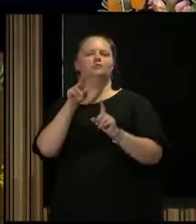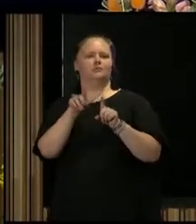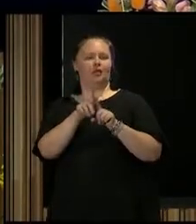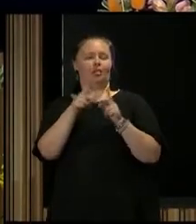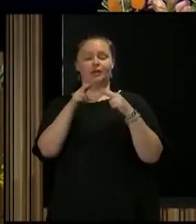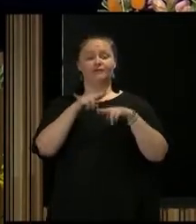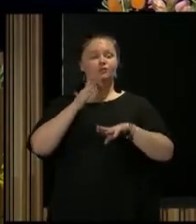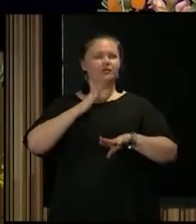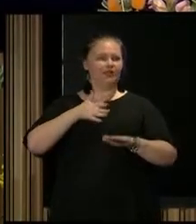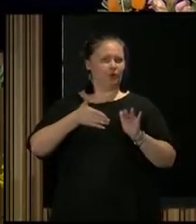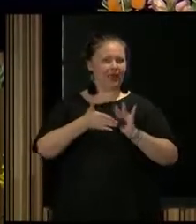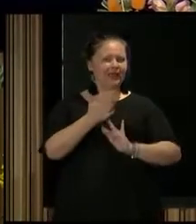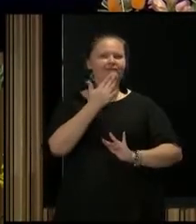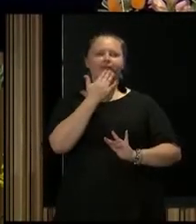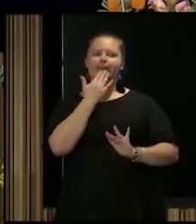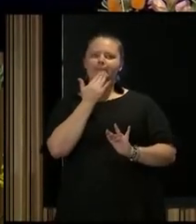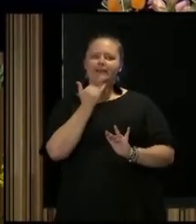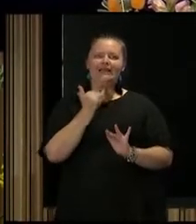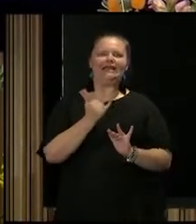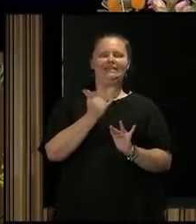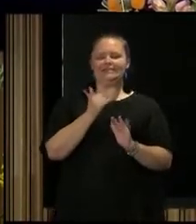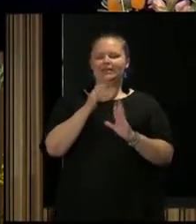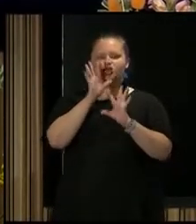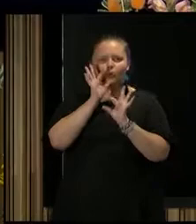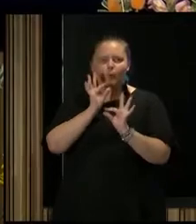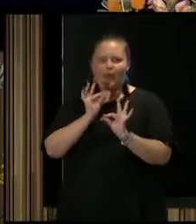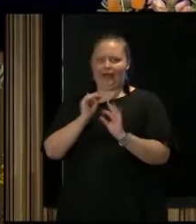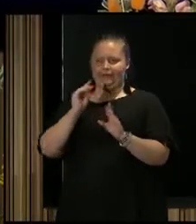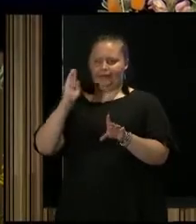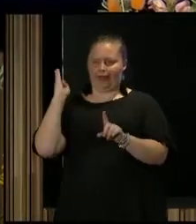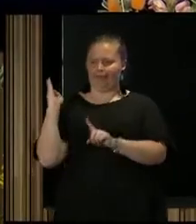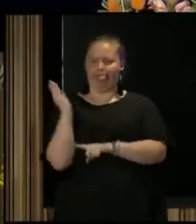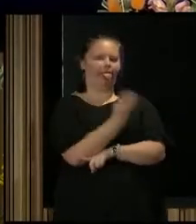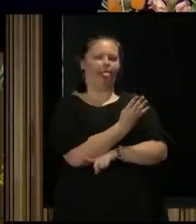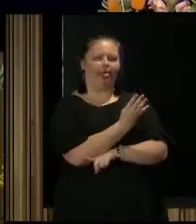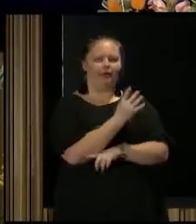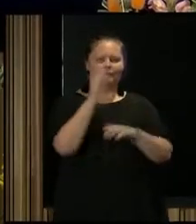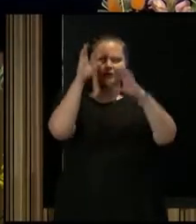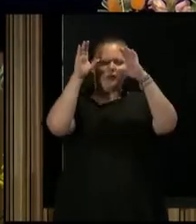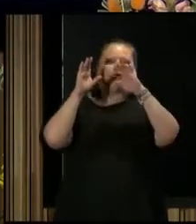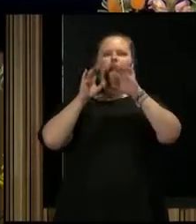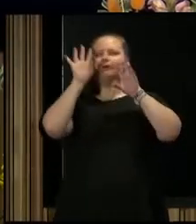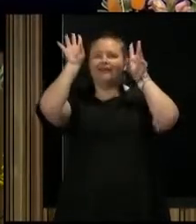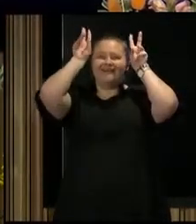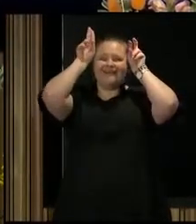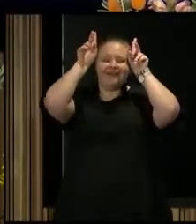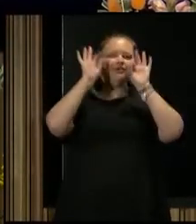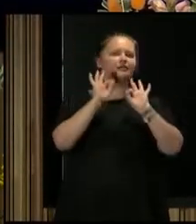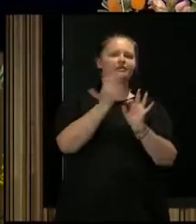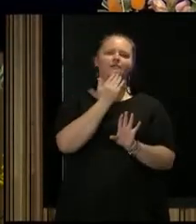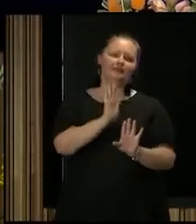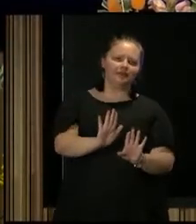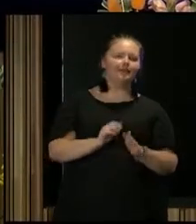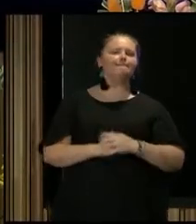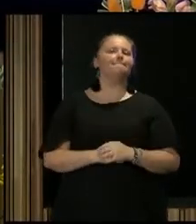to leave, can you try and leave discreetly, not straight in front of all the cameras or across the front of the